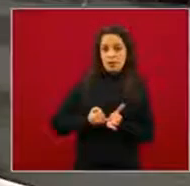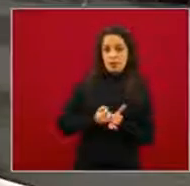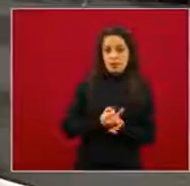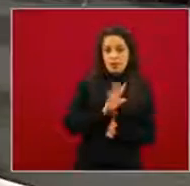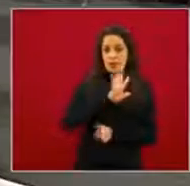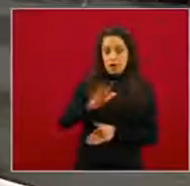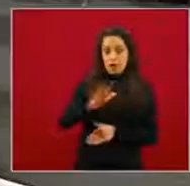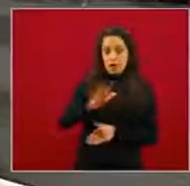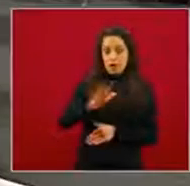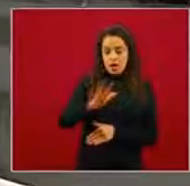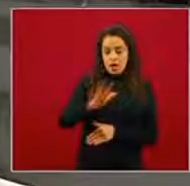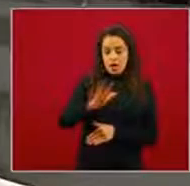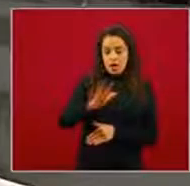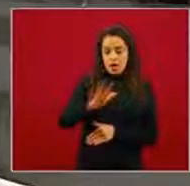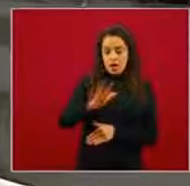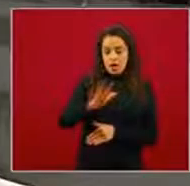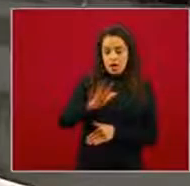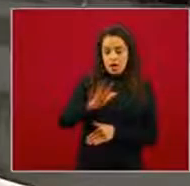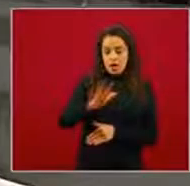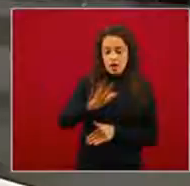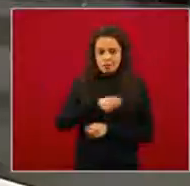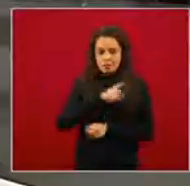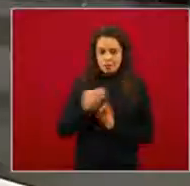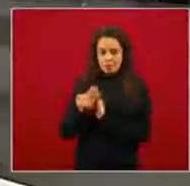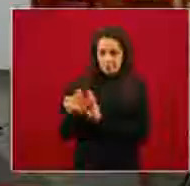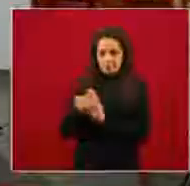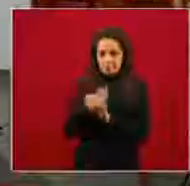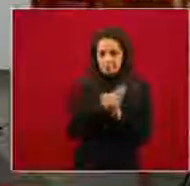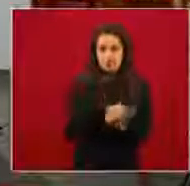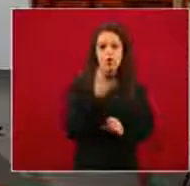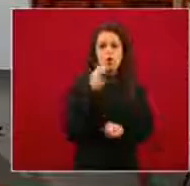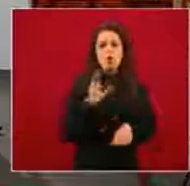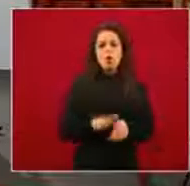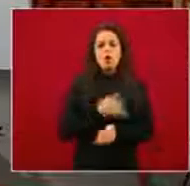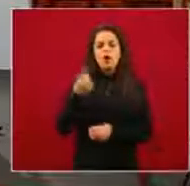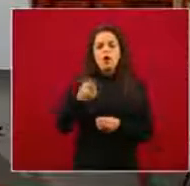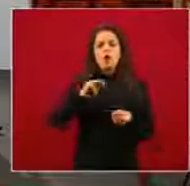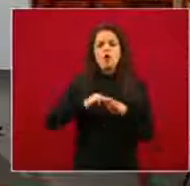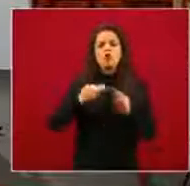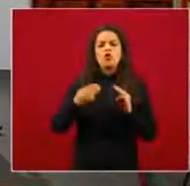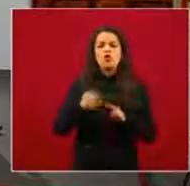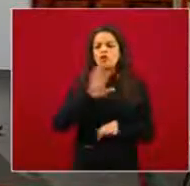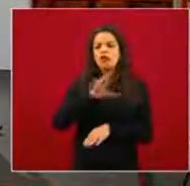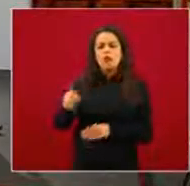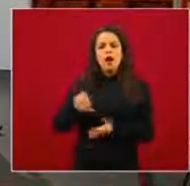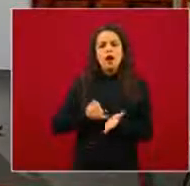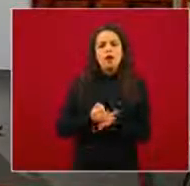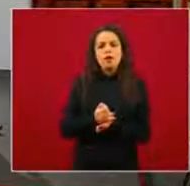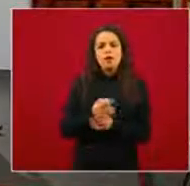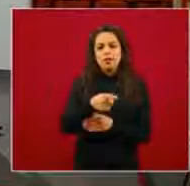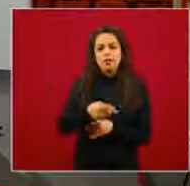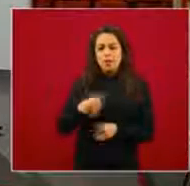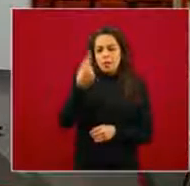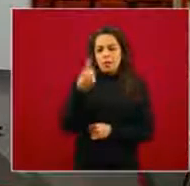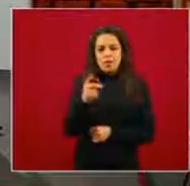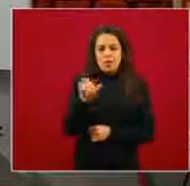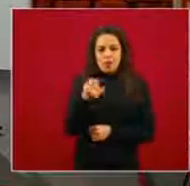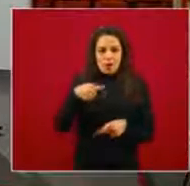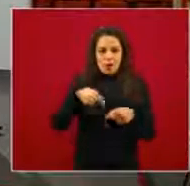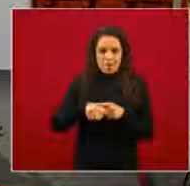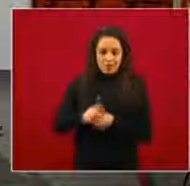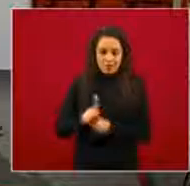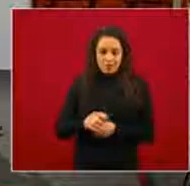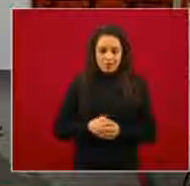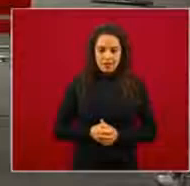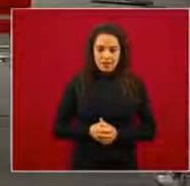to decide that the safe distancing campaign was finished, or what was the reason for finishing?